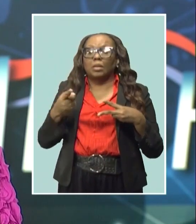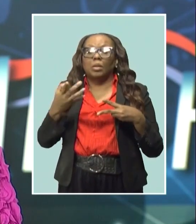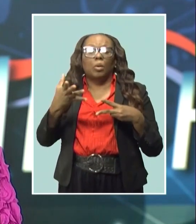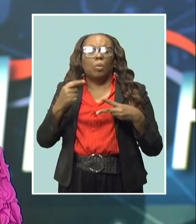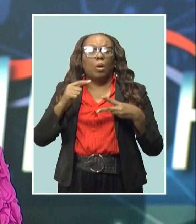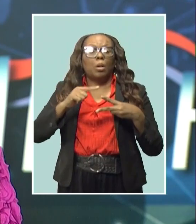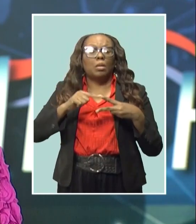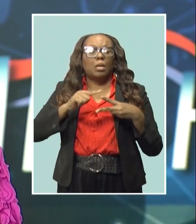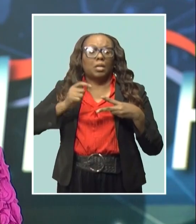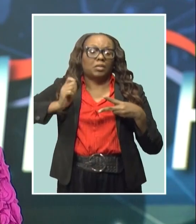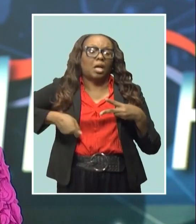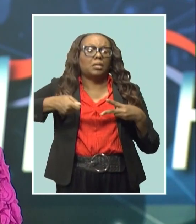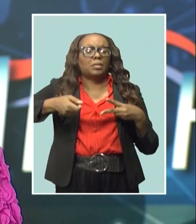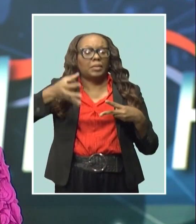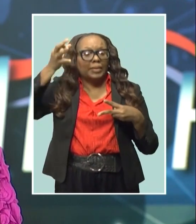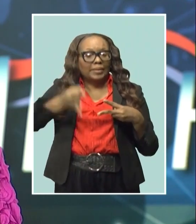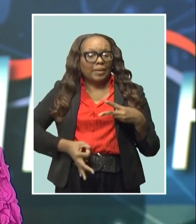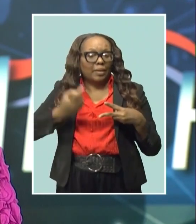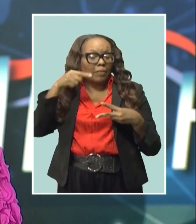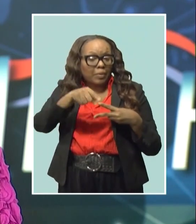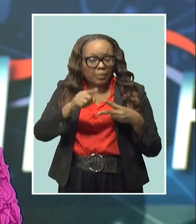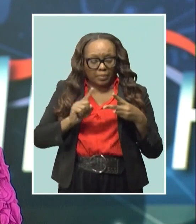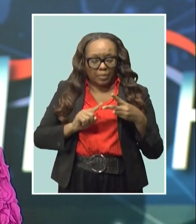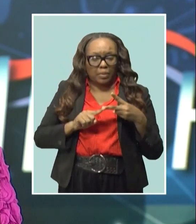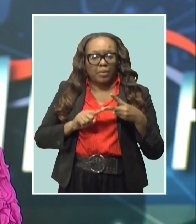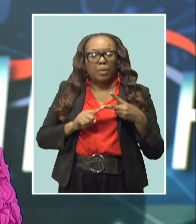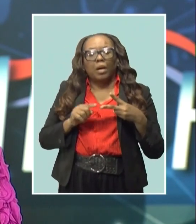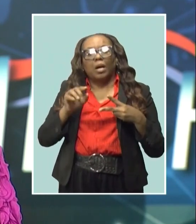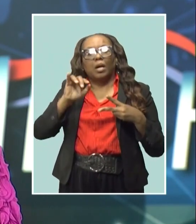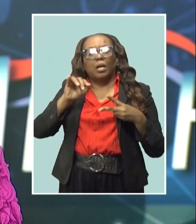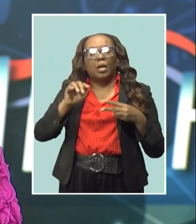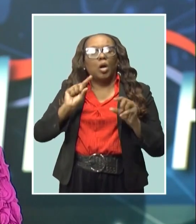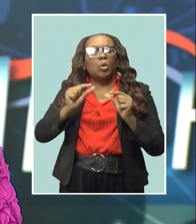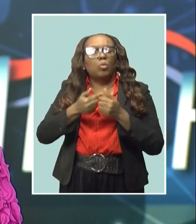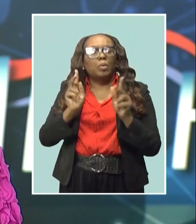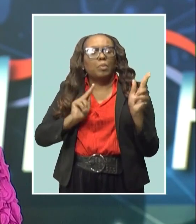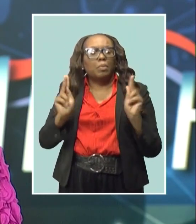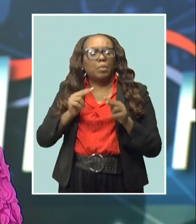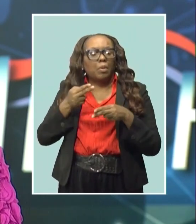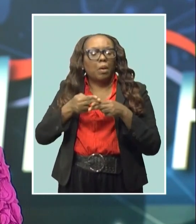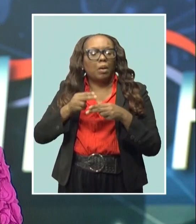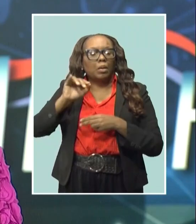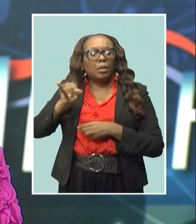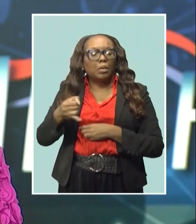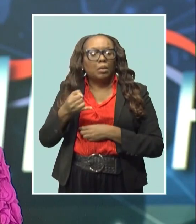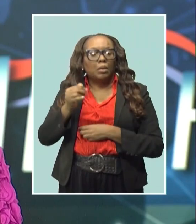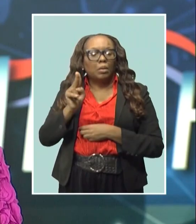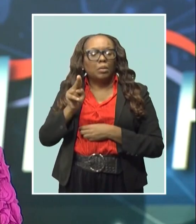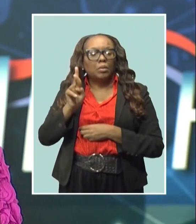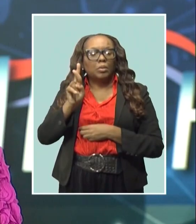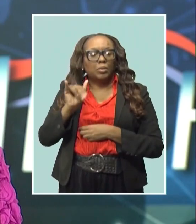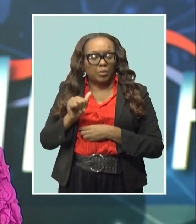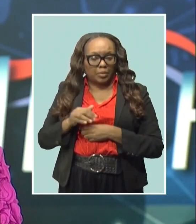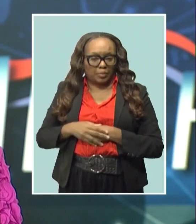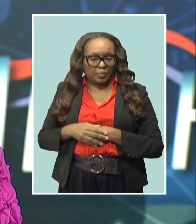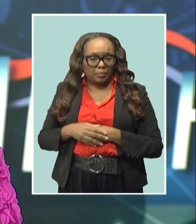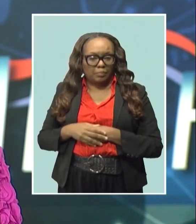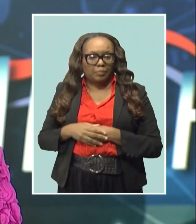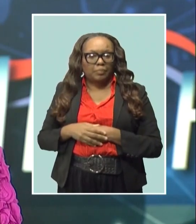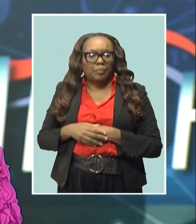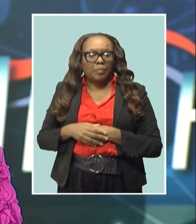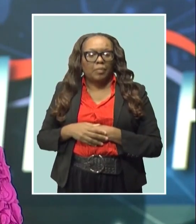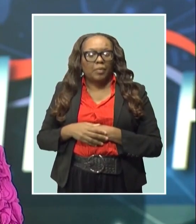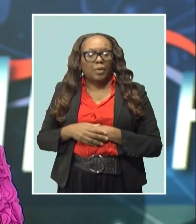Leading off the debate, Attorney General and Minister of Legal Affairs Dale Marshall says government has sought to correct inefficiencies in the criminal